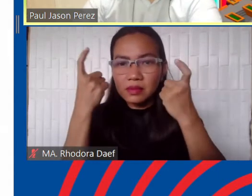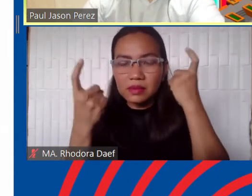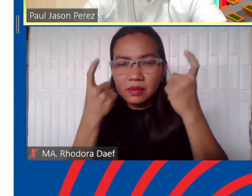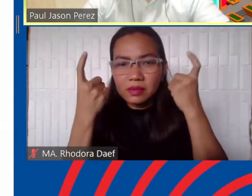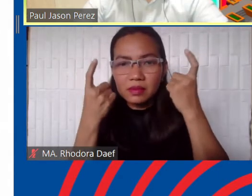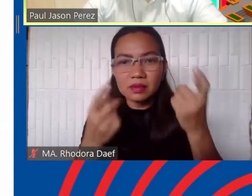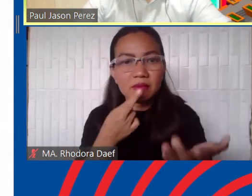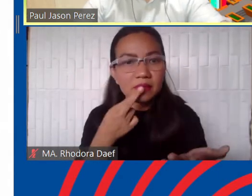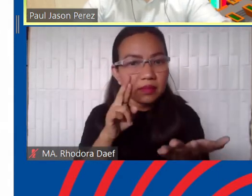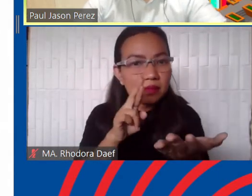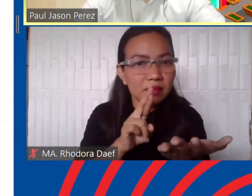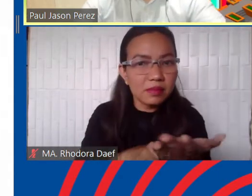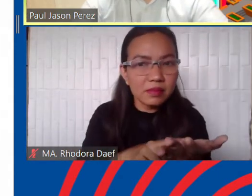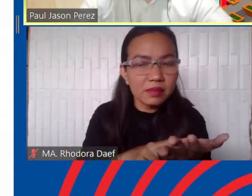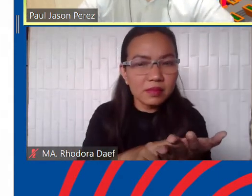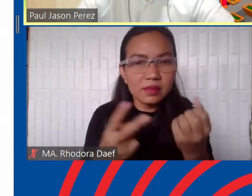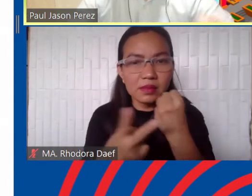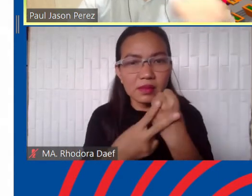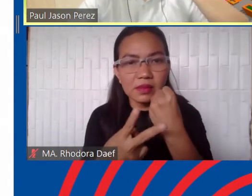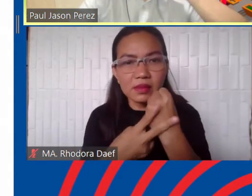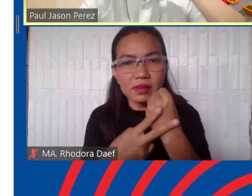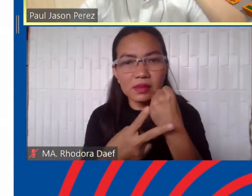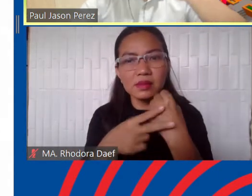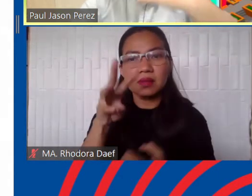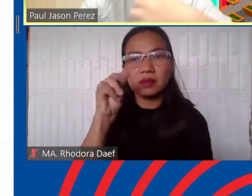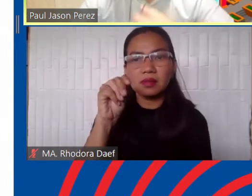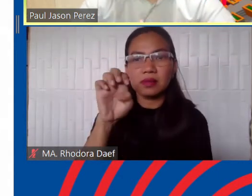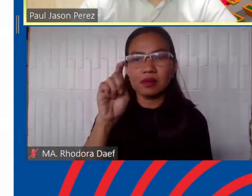of course, metadata. No?